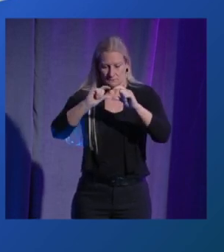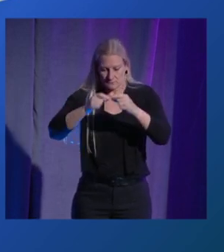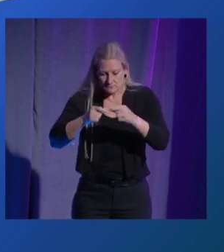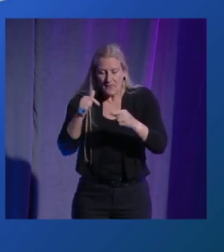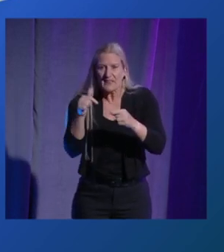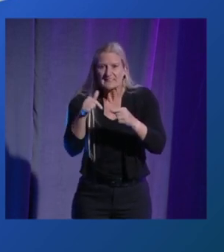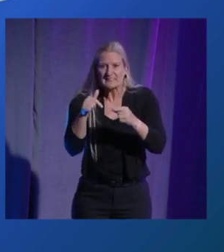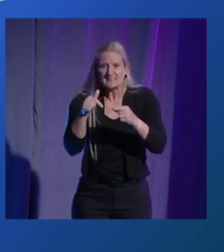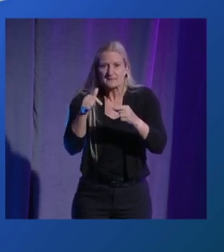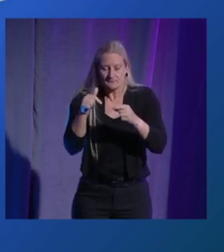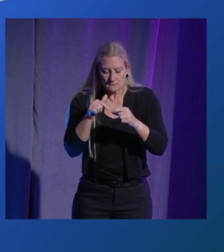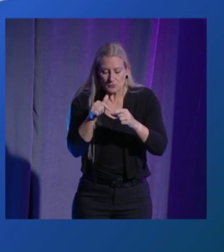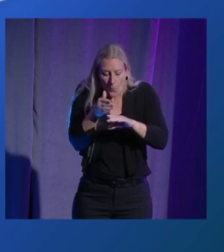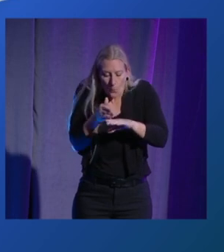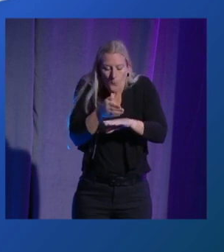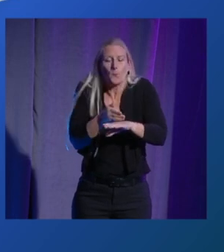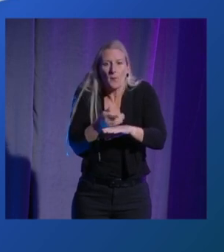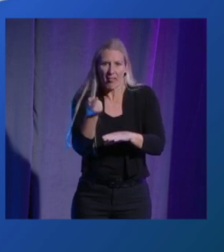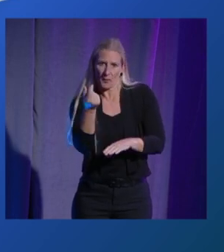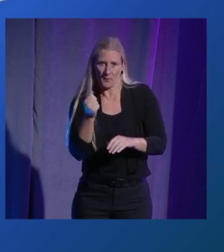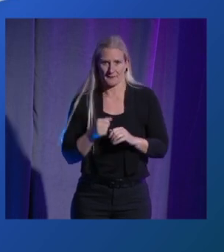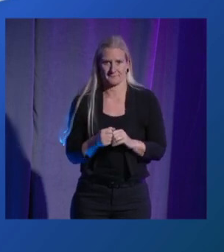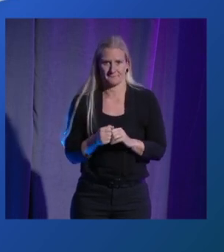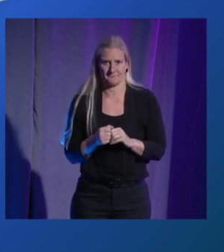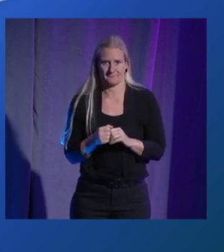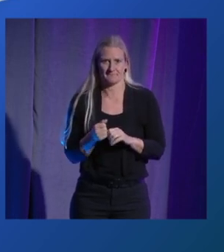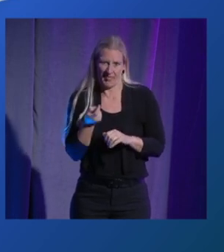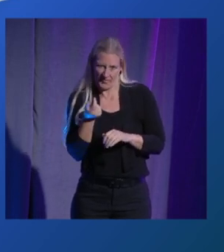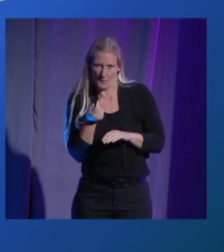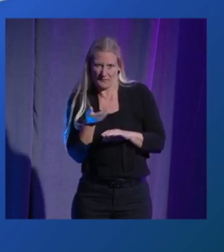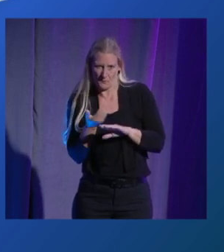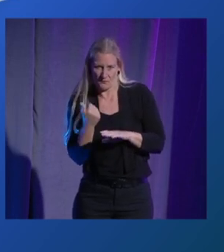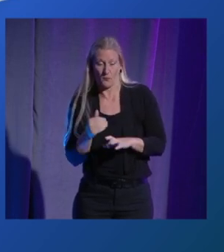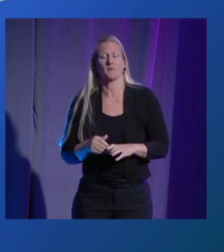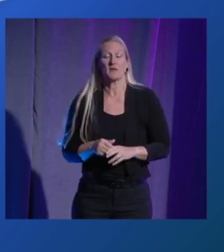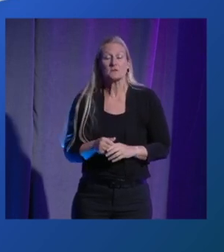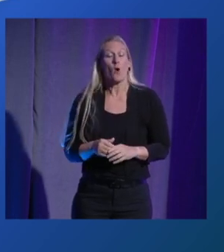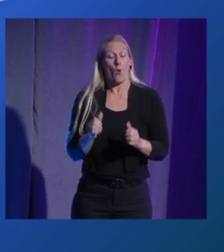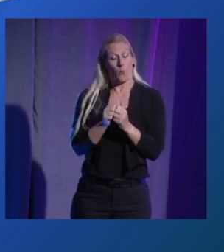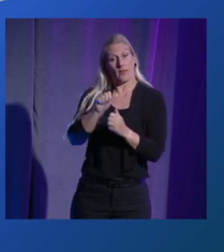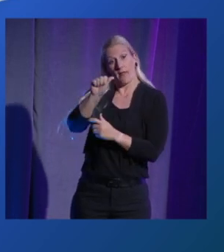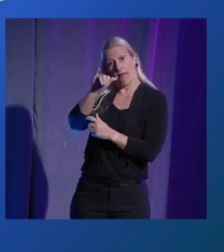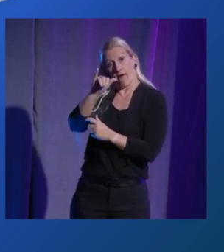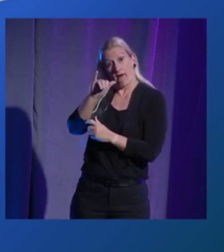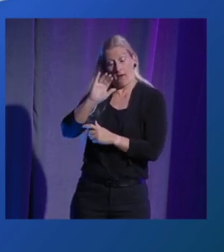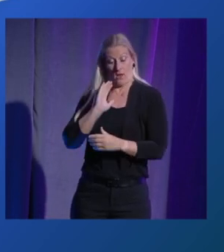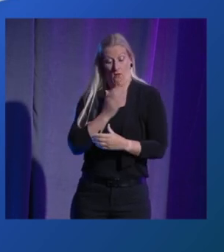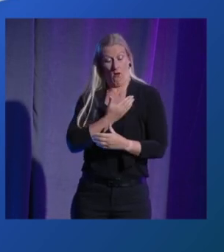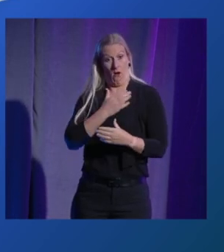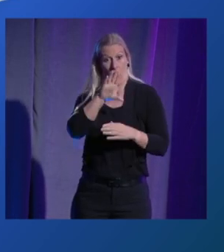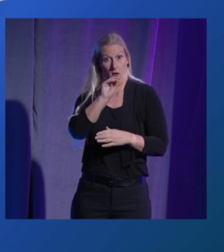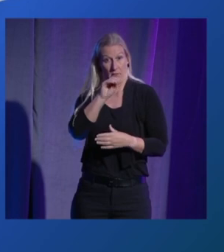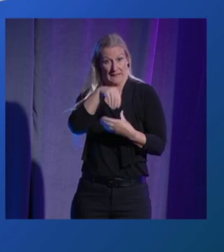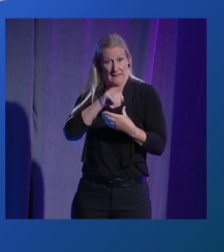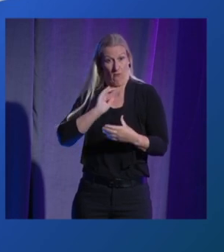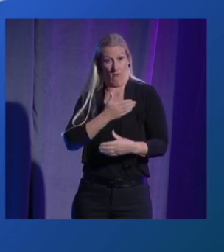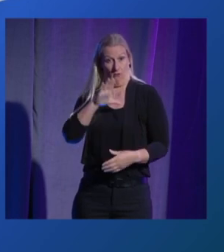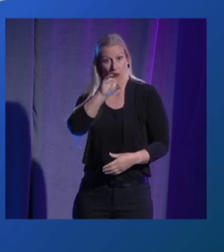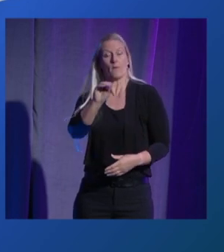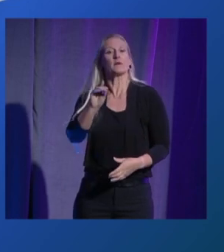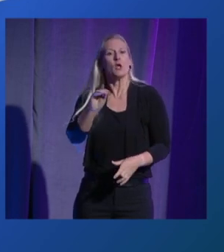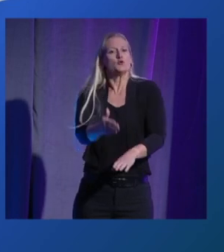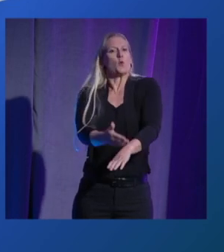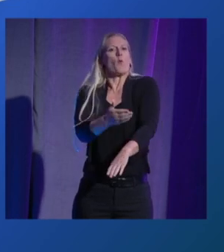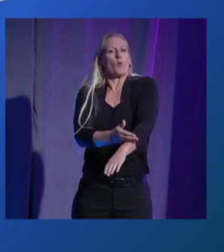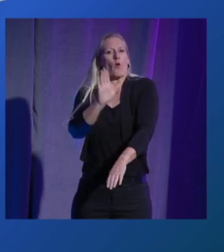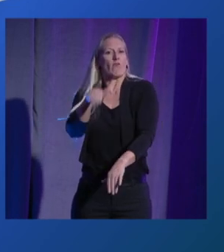one what we're seeing for AI we have been using artificial intelligence within our company right to improve the performance